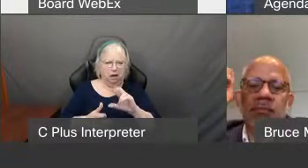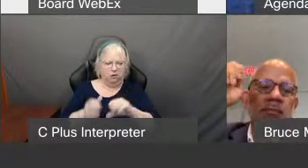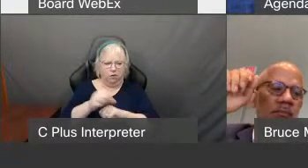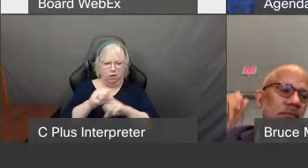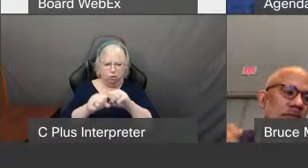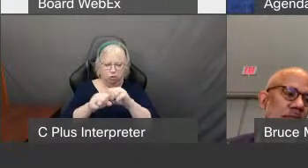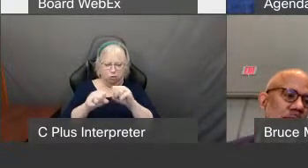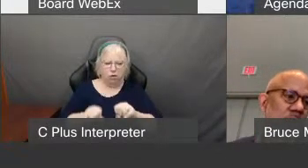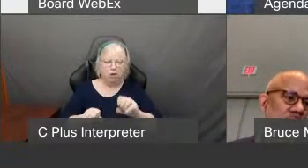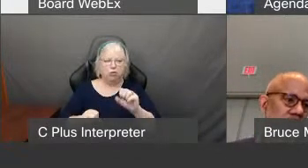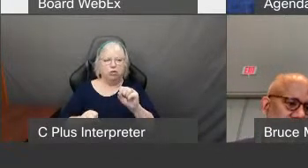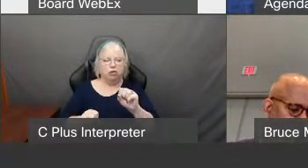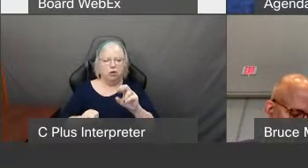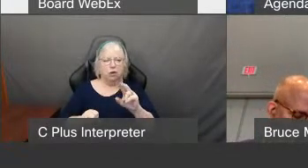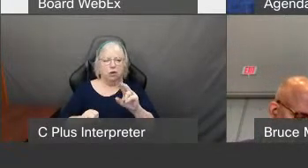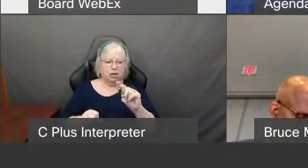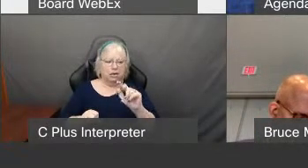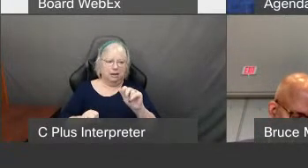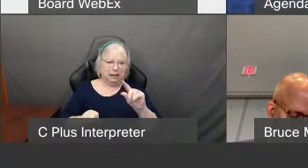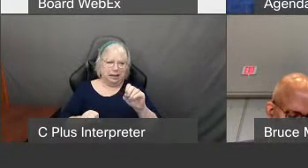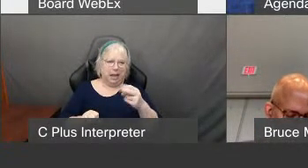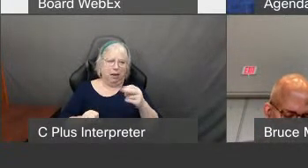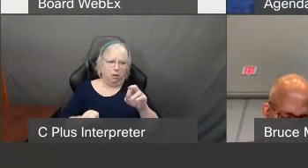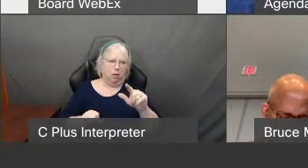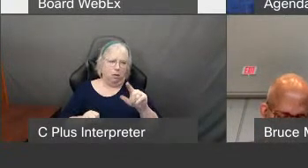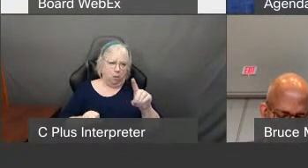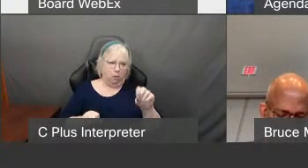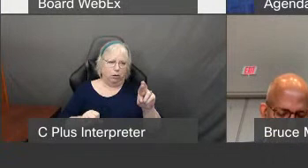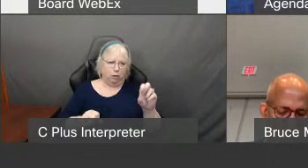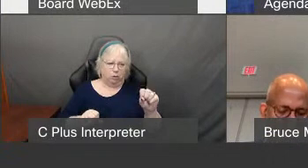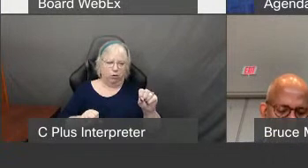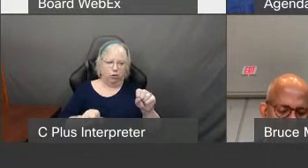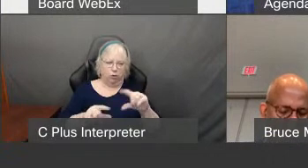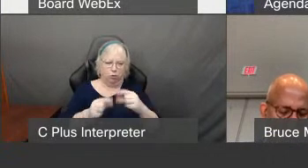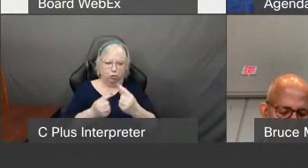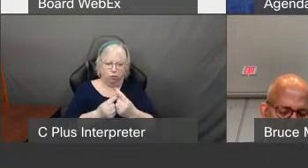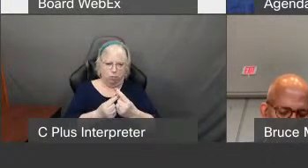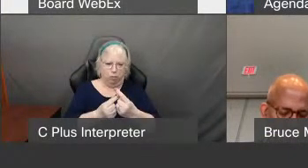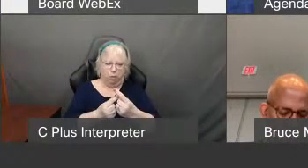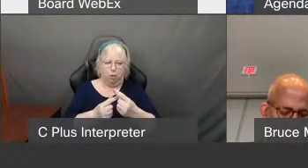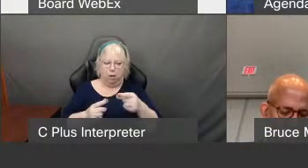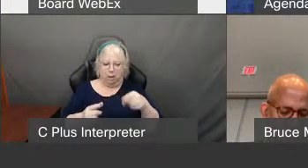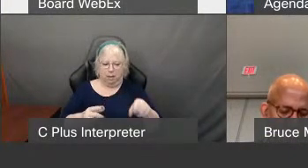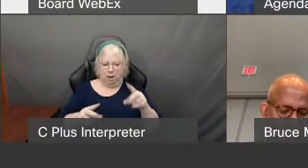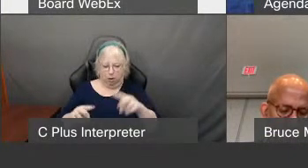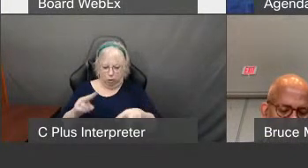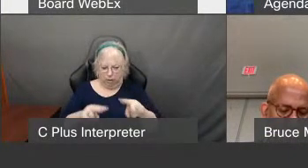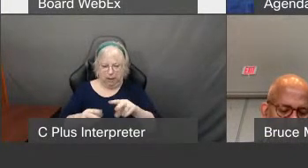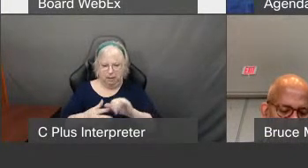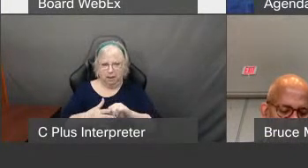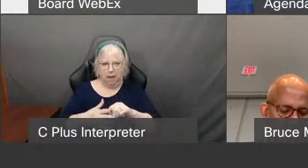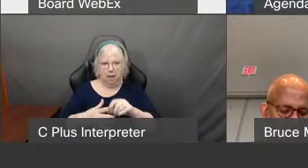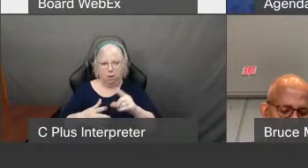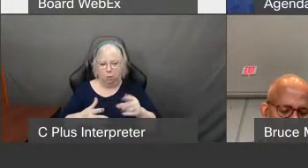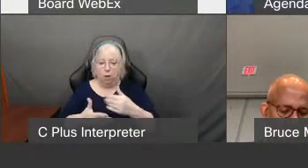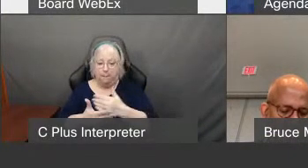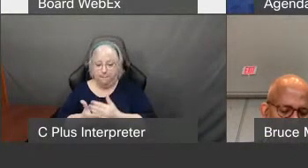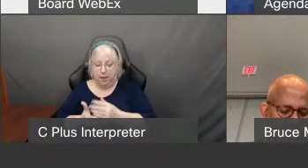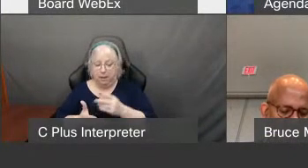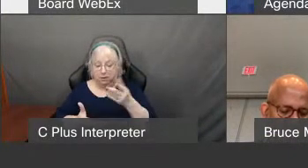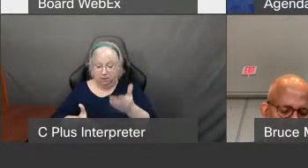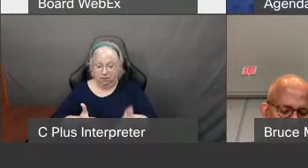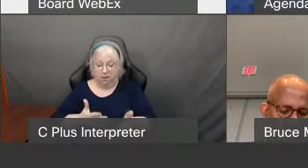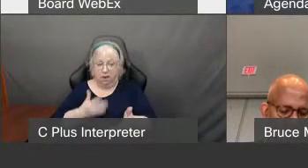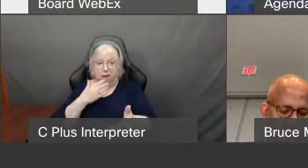Stakeholders Group, I'm not sure if that's the correct title of the group, but they're looking at, and one of the pieces of that